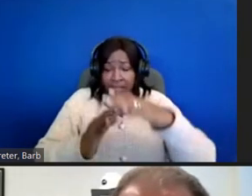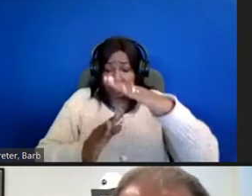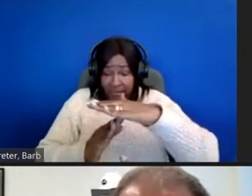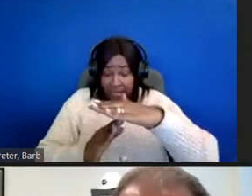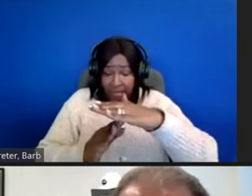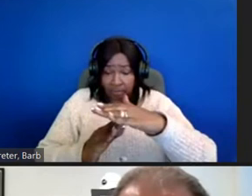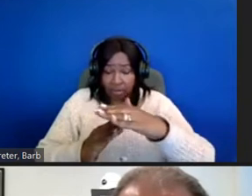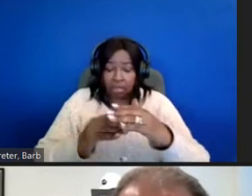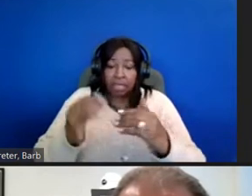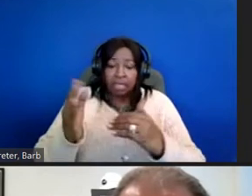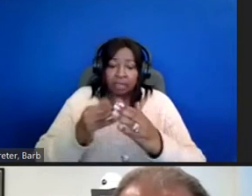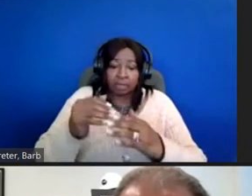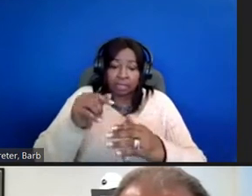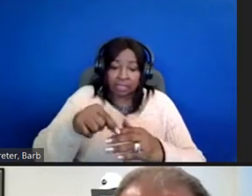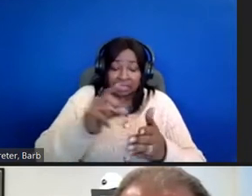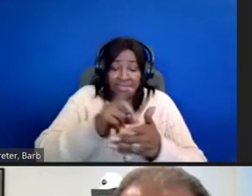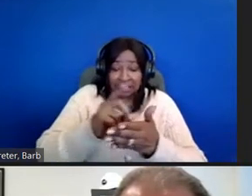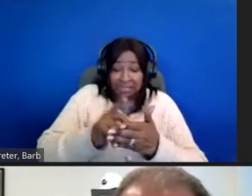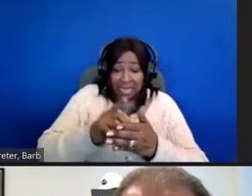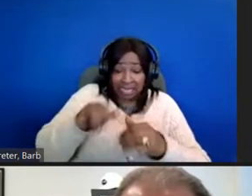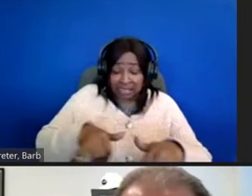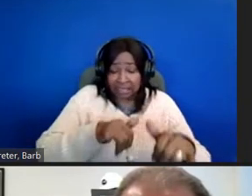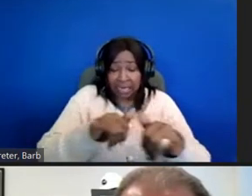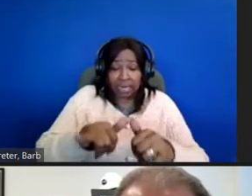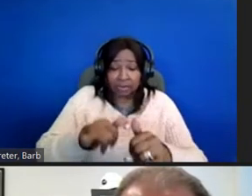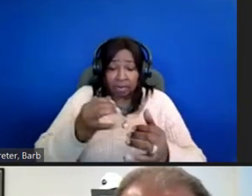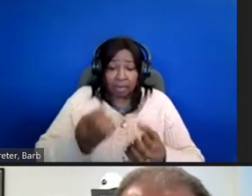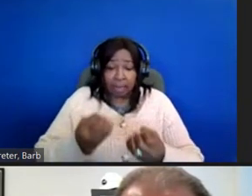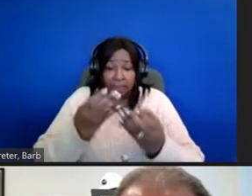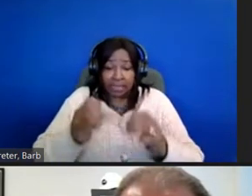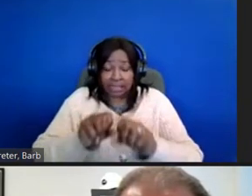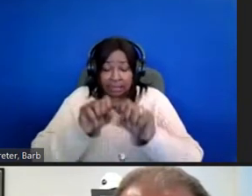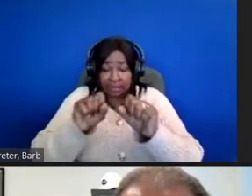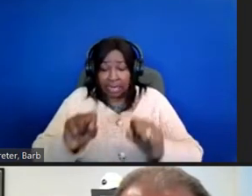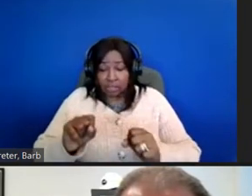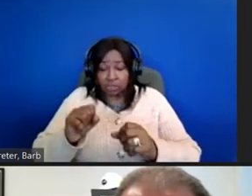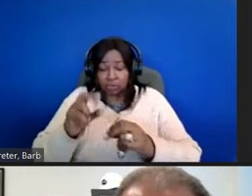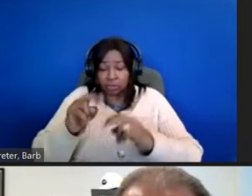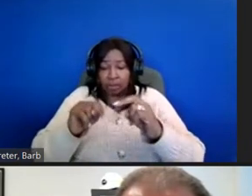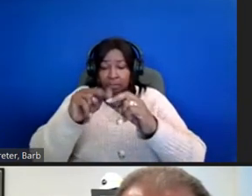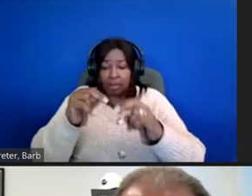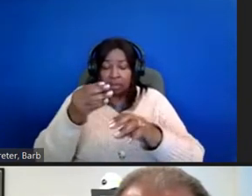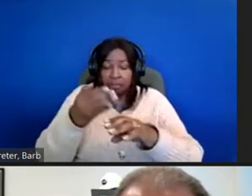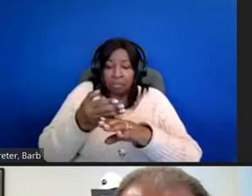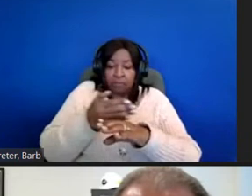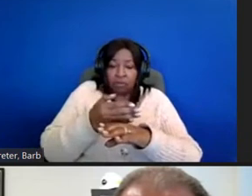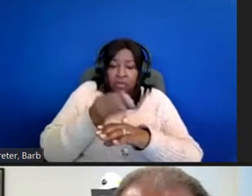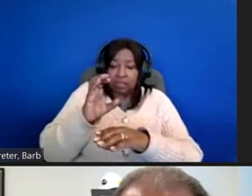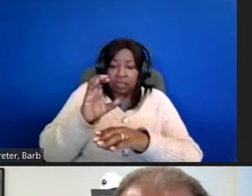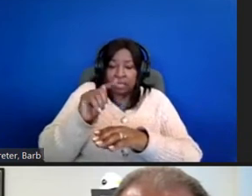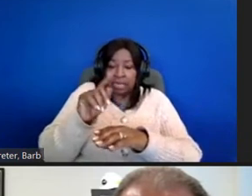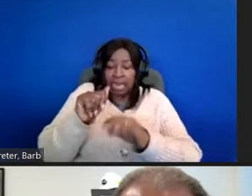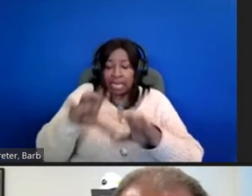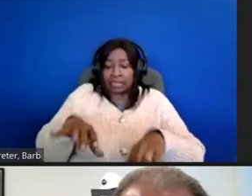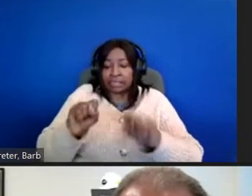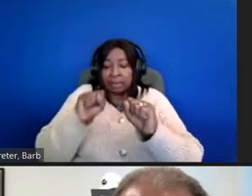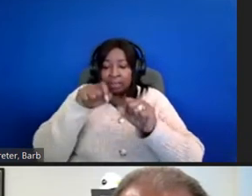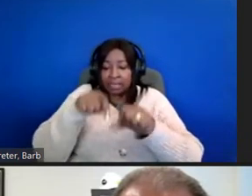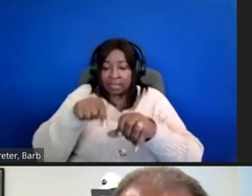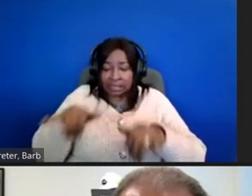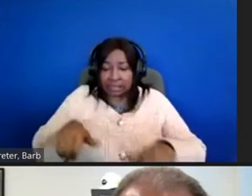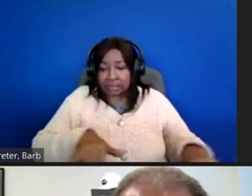design standard, many of our stations were built before the CTA adopted the standard. The two-way subway tubes, the red line and blue lines, were built